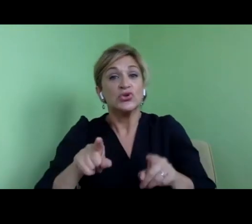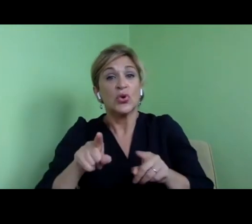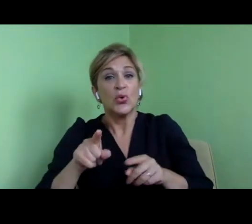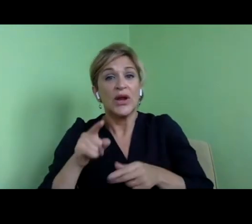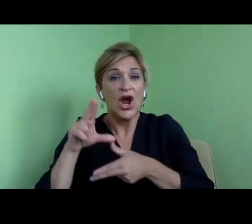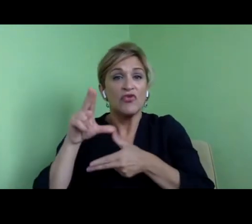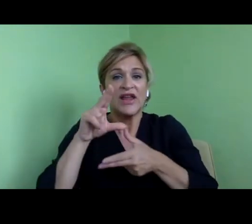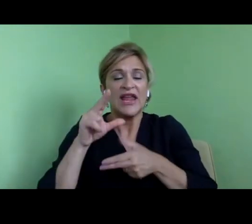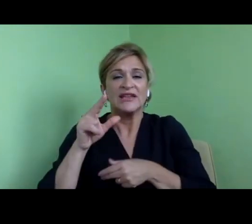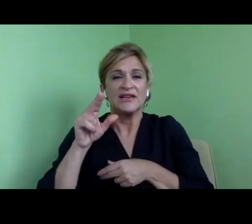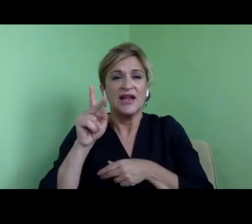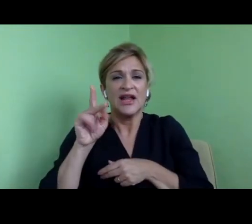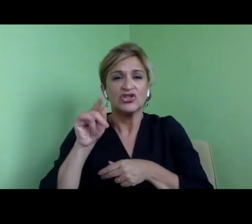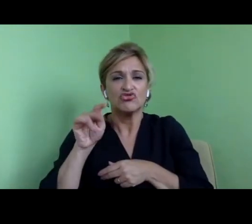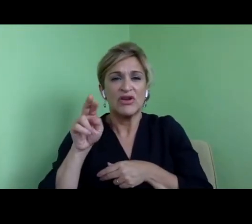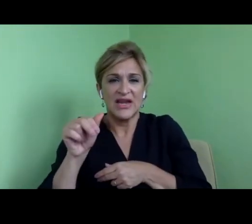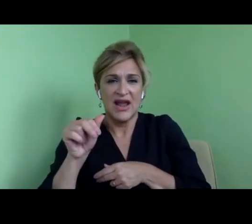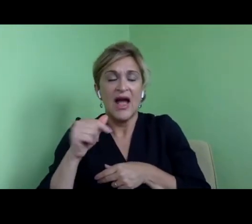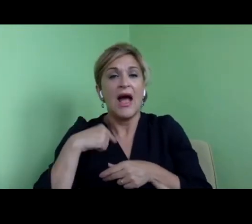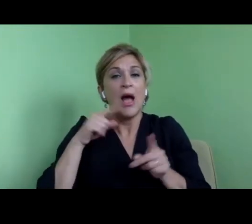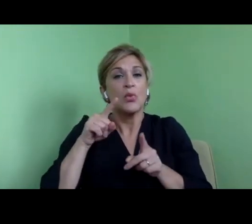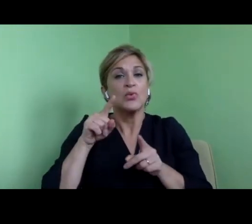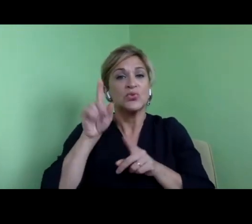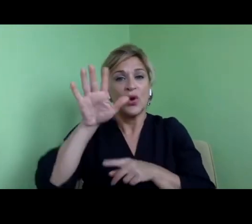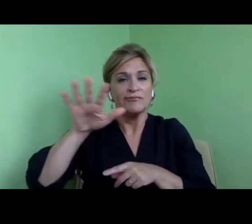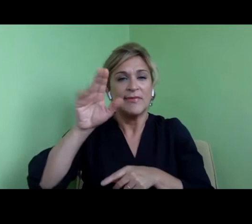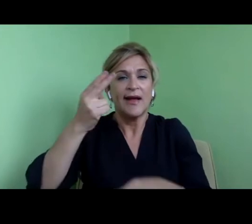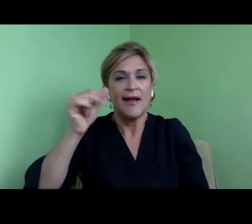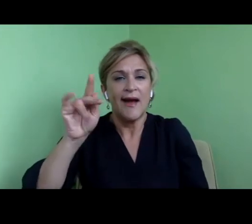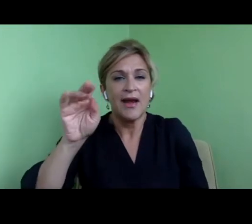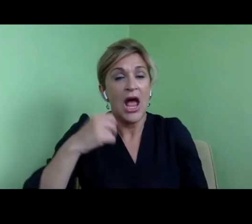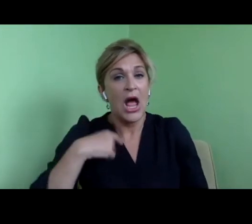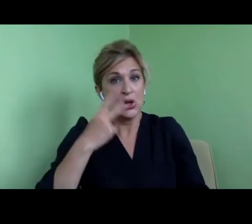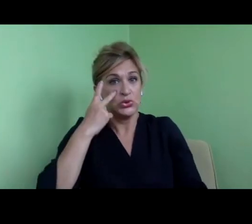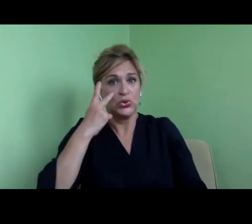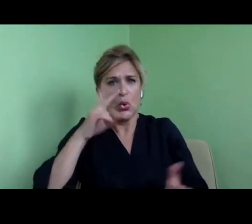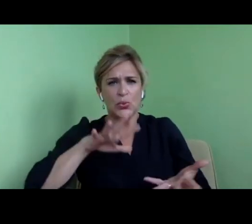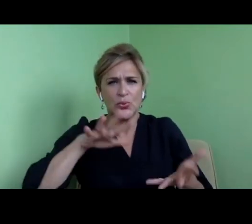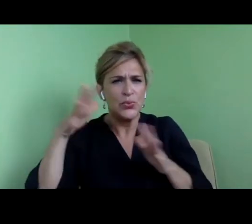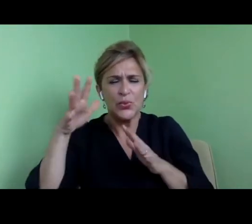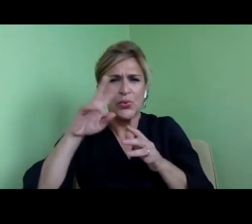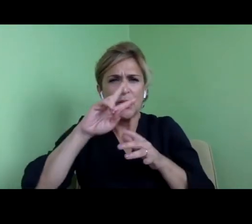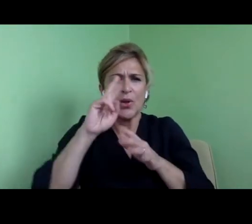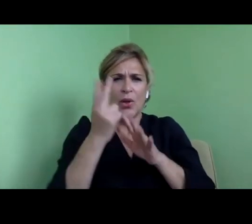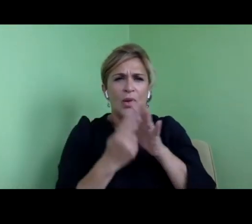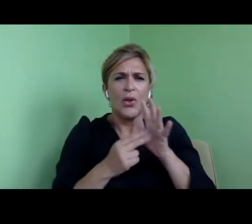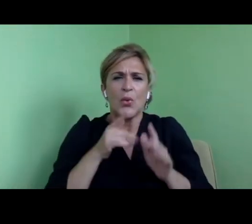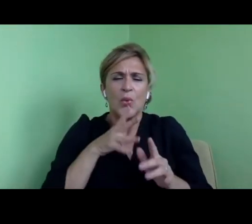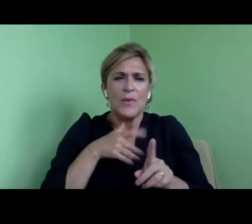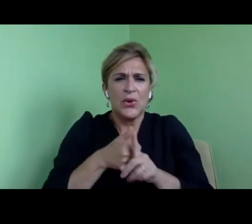I was in Ghana. On television, I saw a tidal wave sweep downstairs and trap a young Black girl.